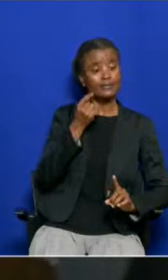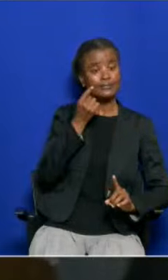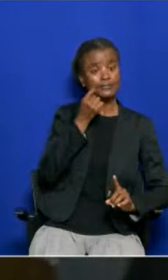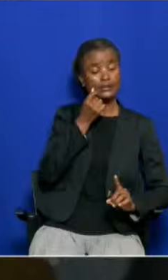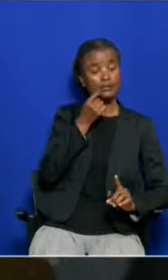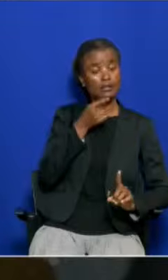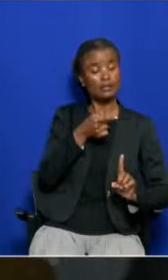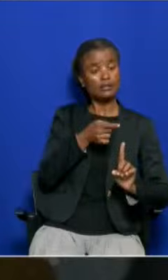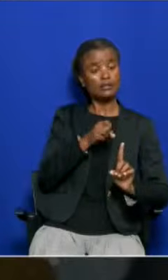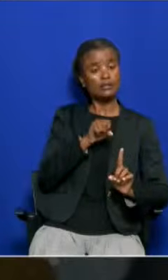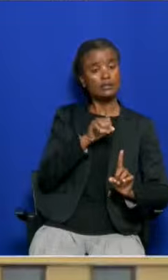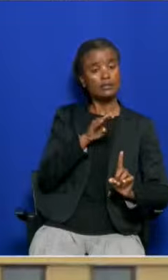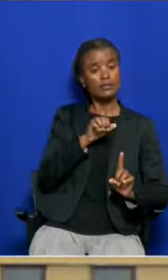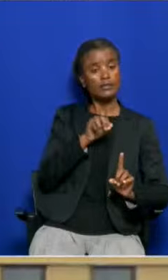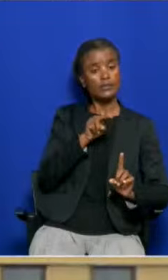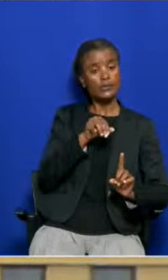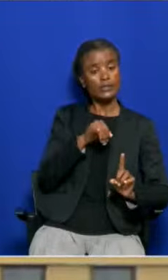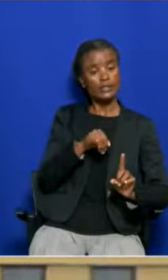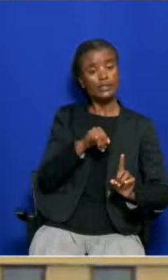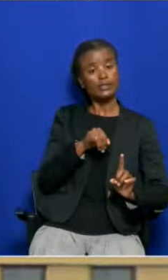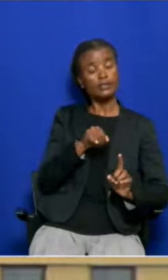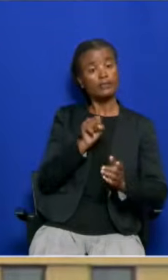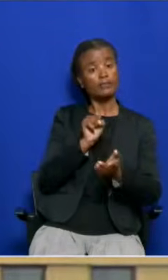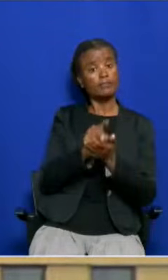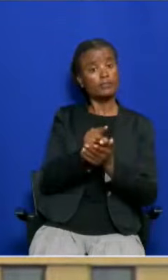with Mr. Kaba,